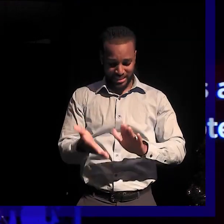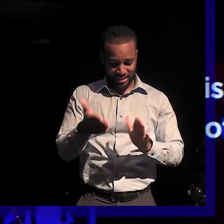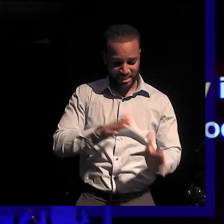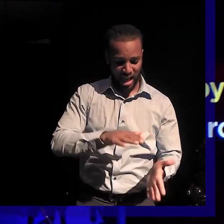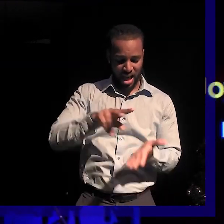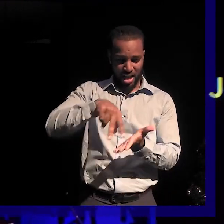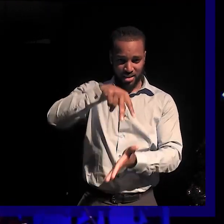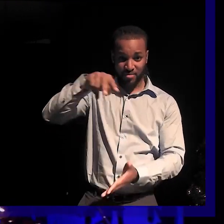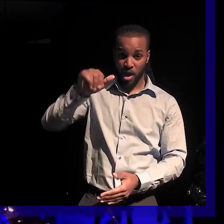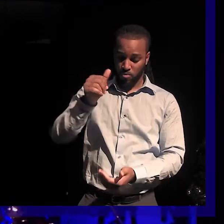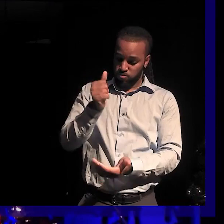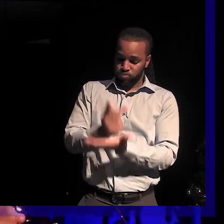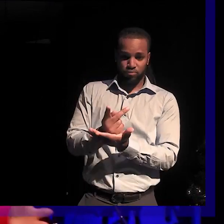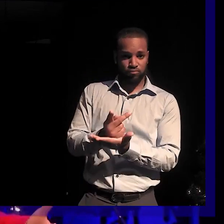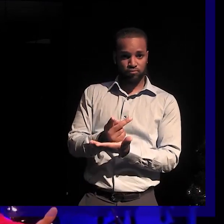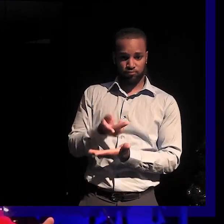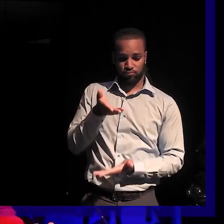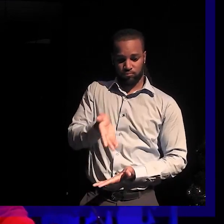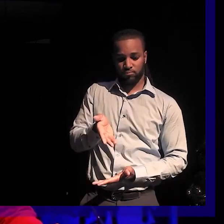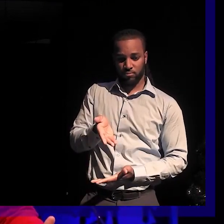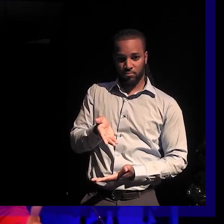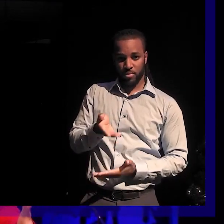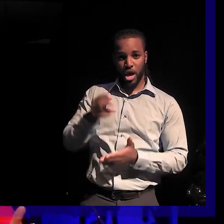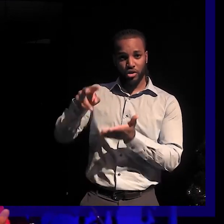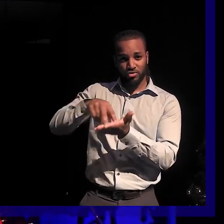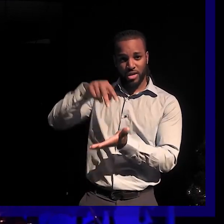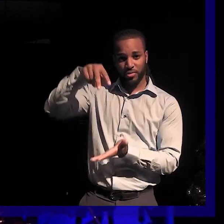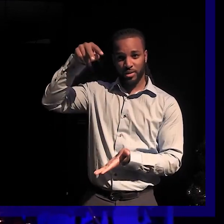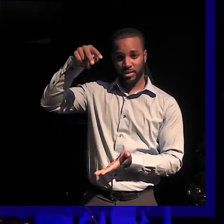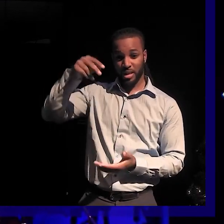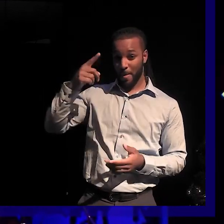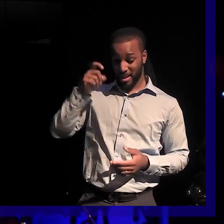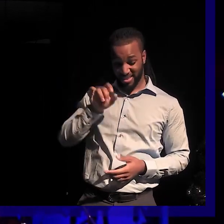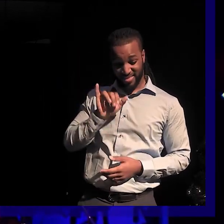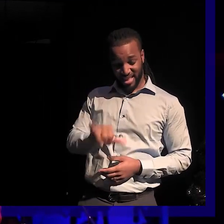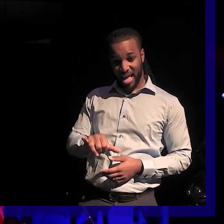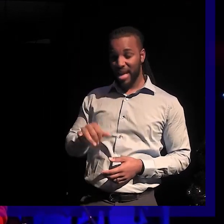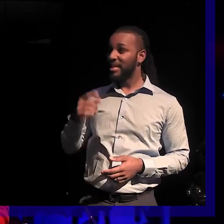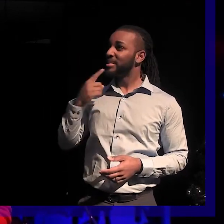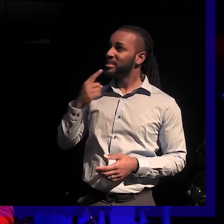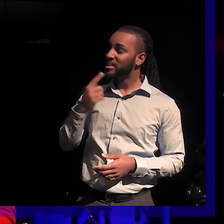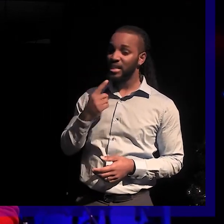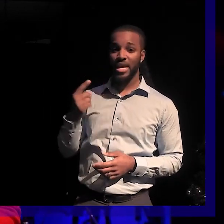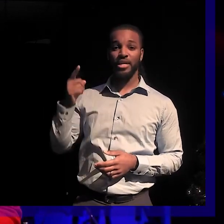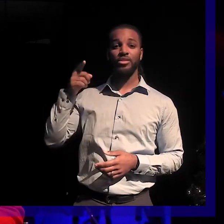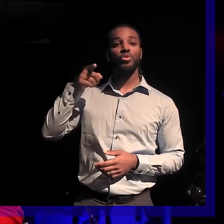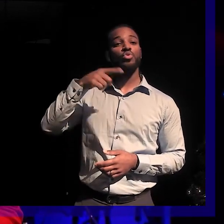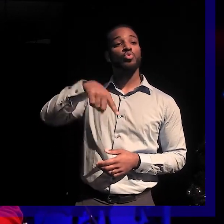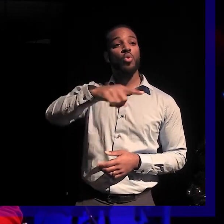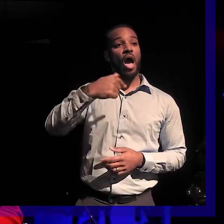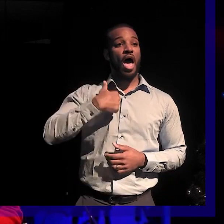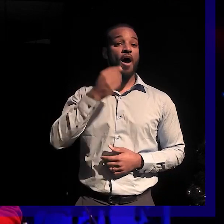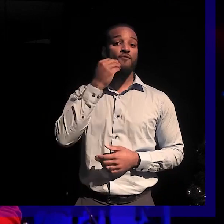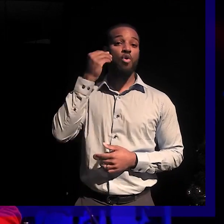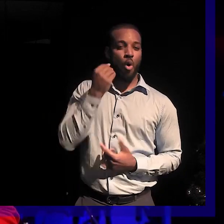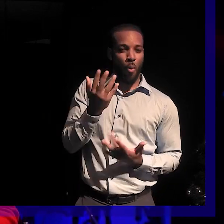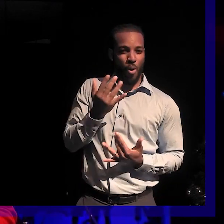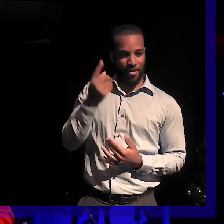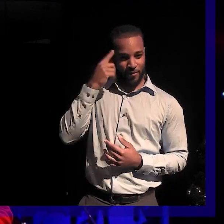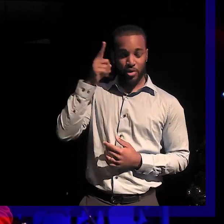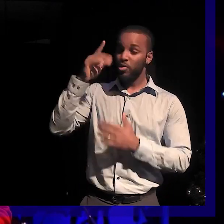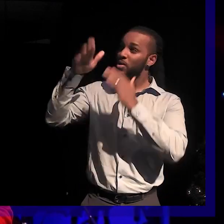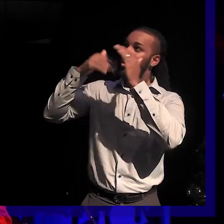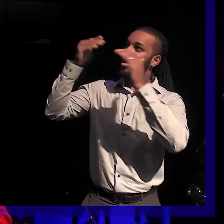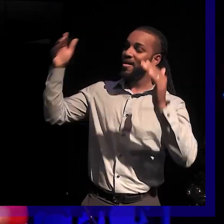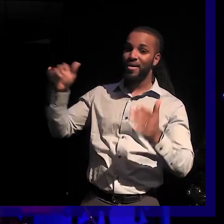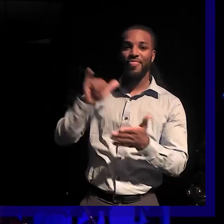love by his resurrection. And because of that, he says, you have a home awaiting you in heaven that will not disappoint. That's